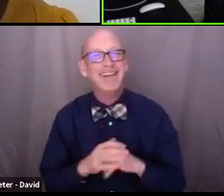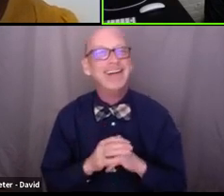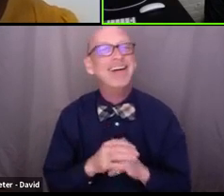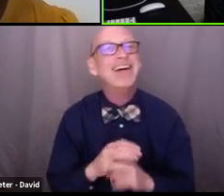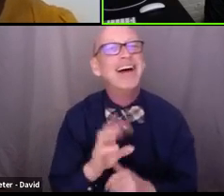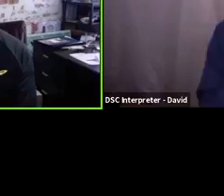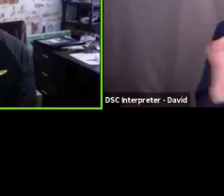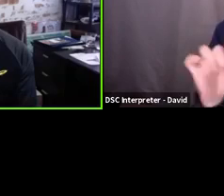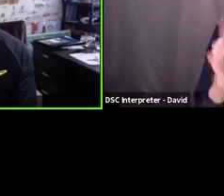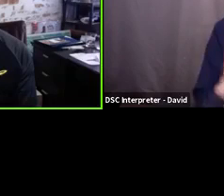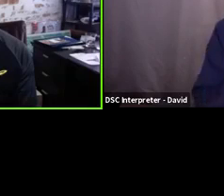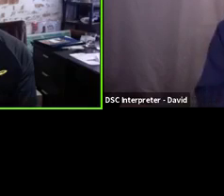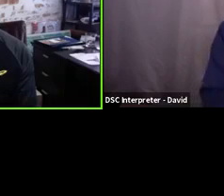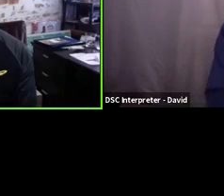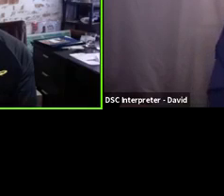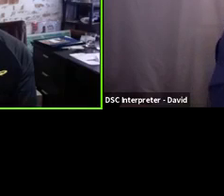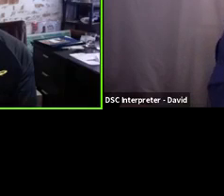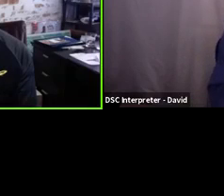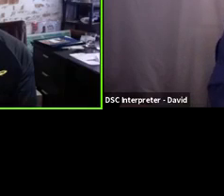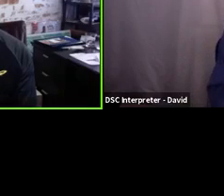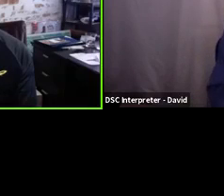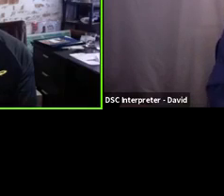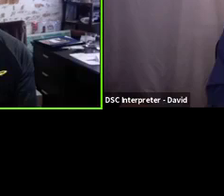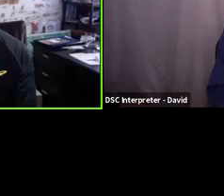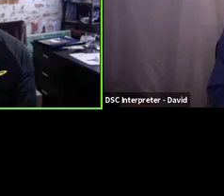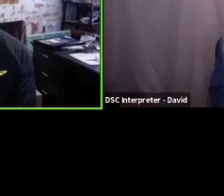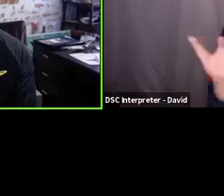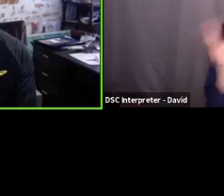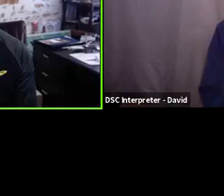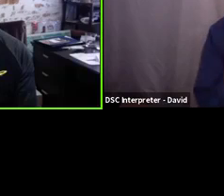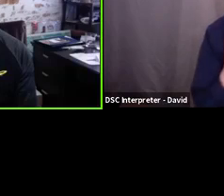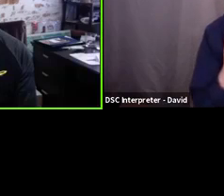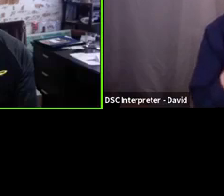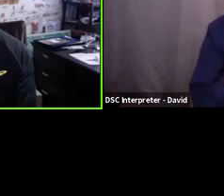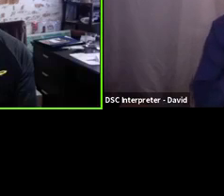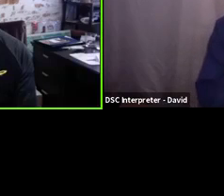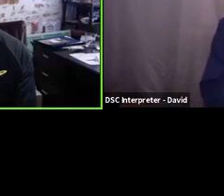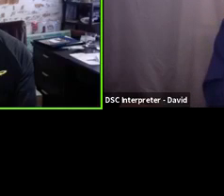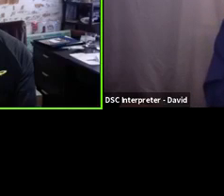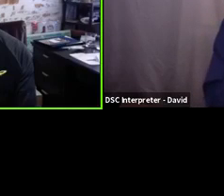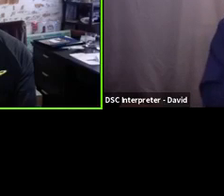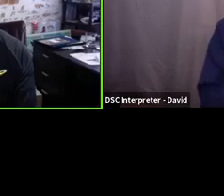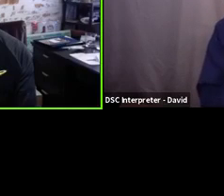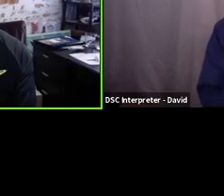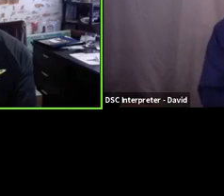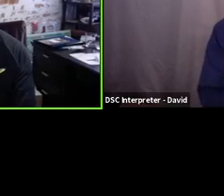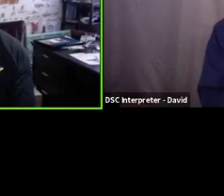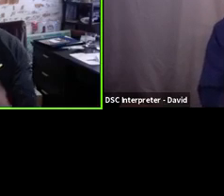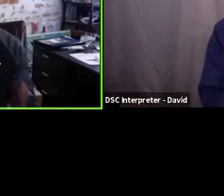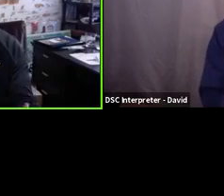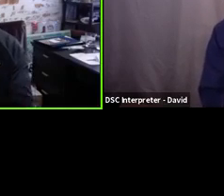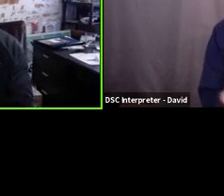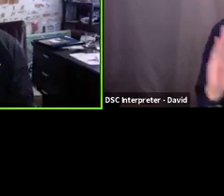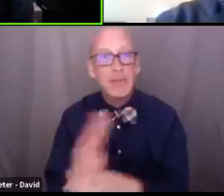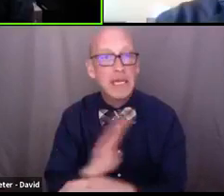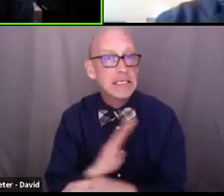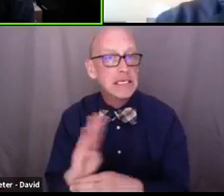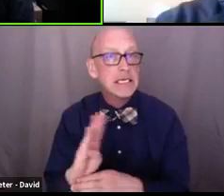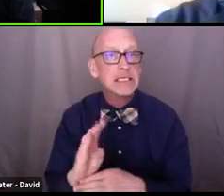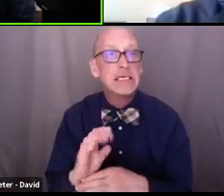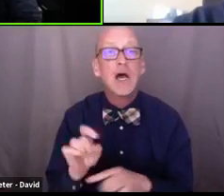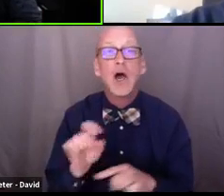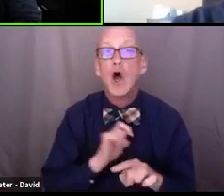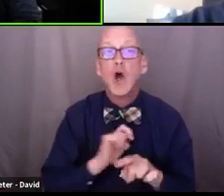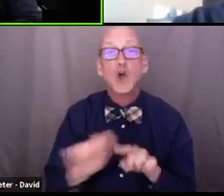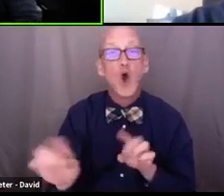want to start with Craig on this, but there's a question that came in and says, are there upcoming workshops or seminars, or should business owners just call offices?